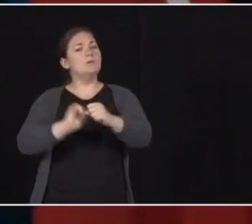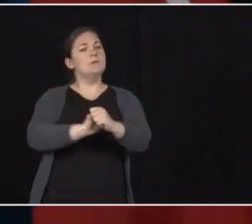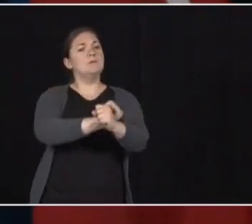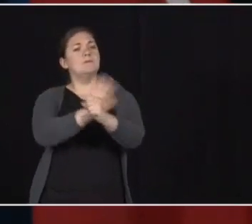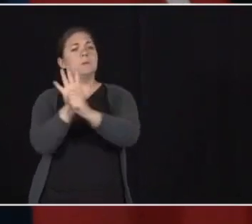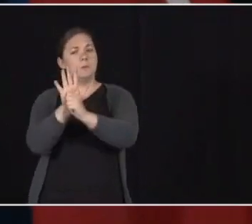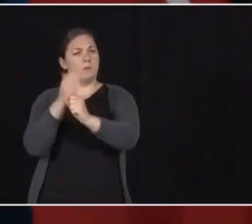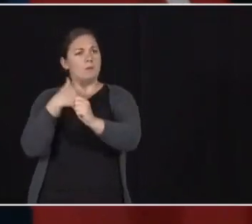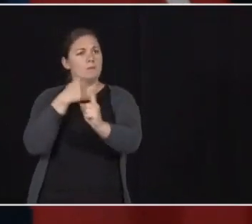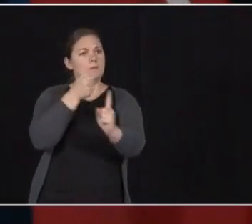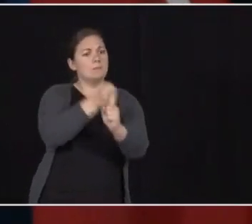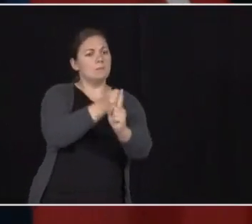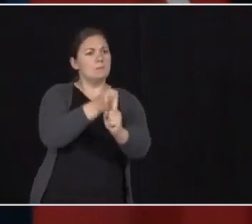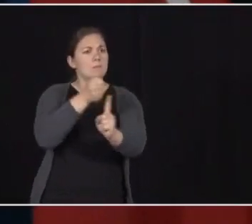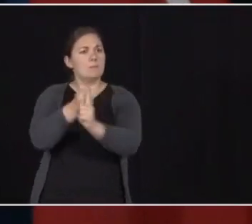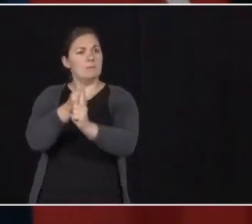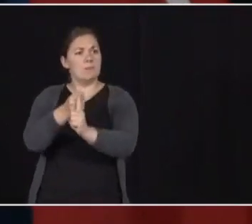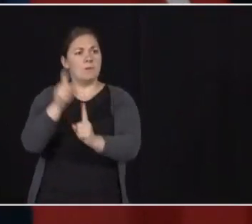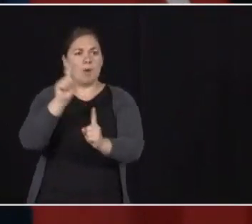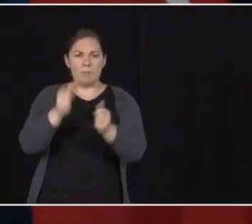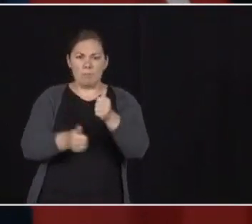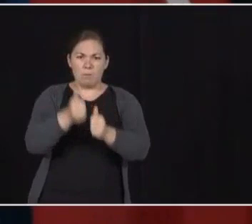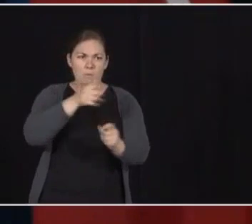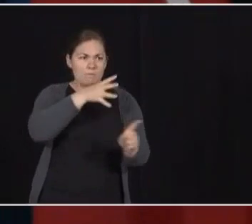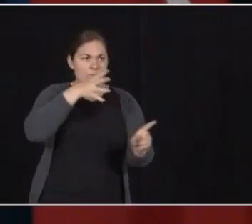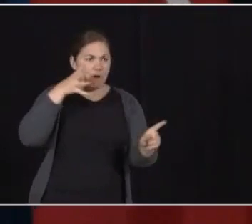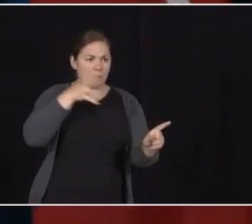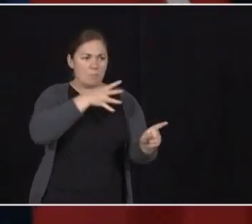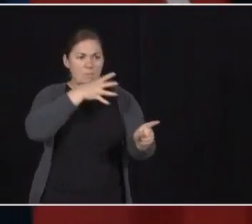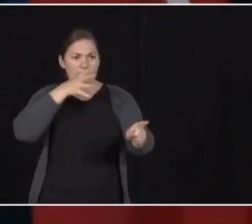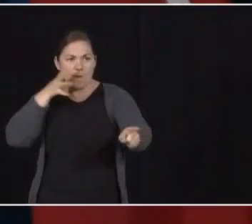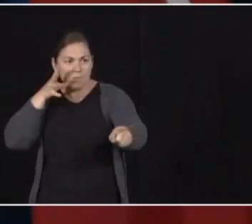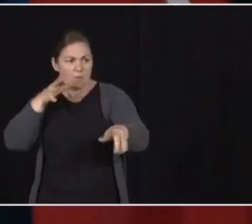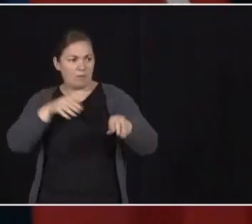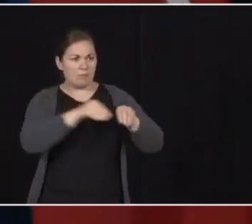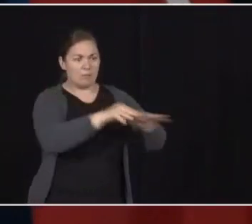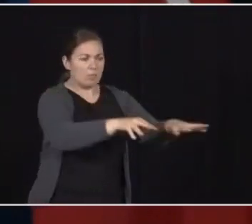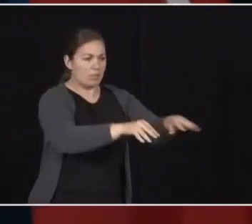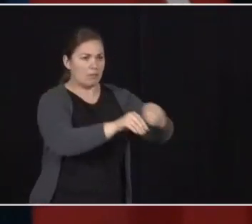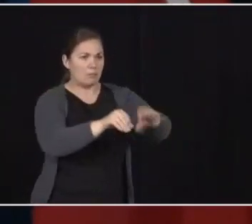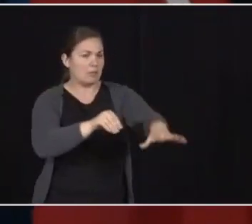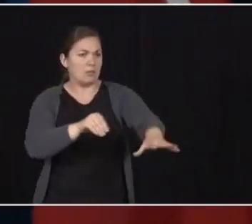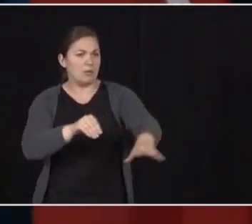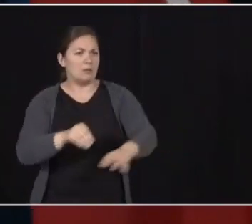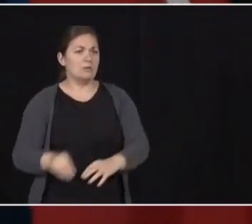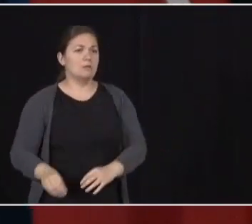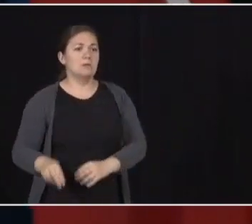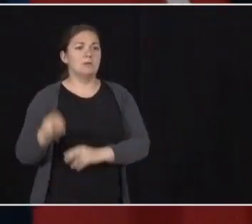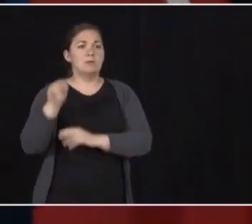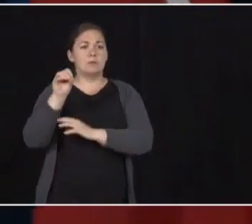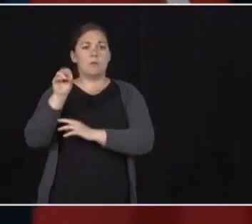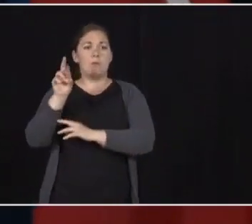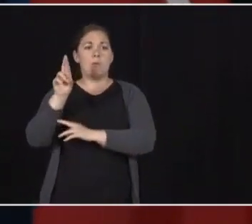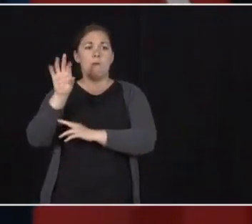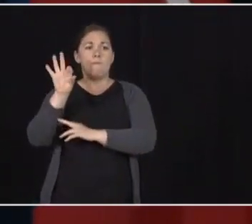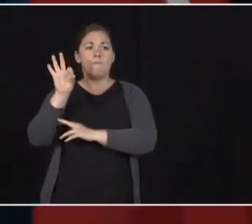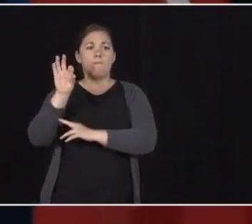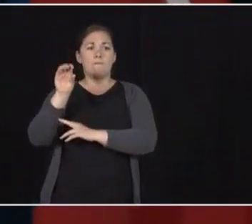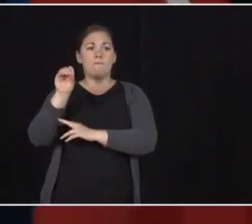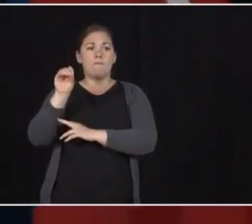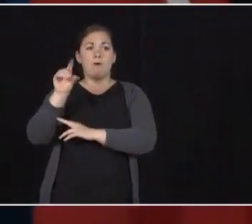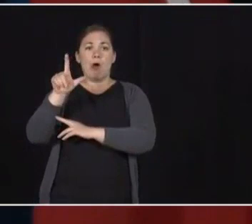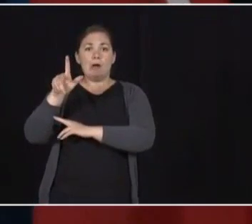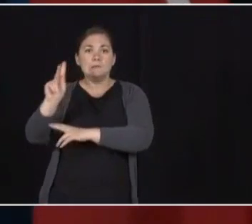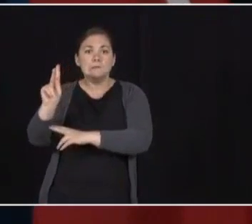farms in recent days. We've seen outbreaks in Norfolk County, down in